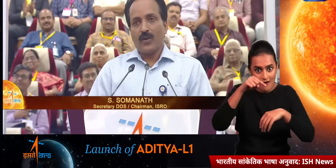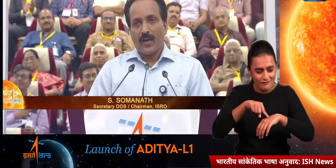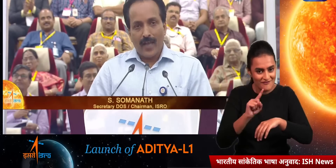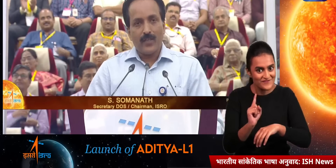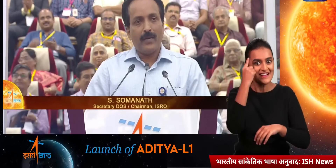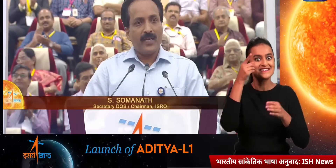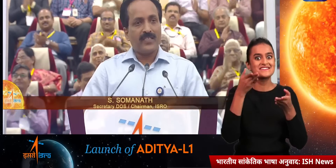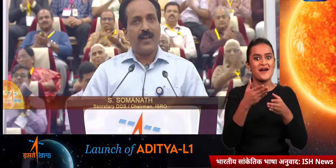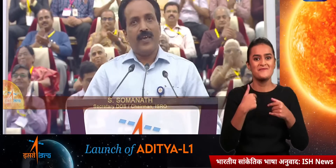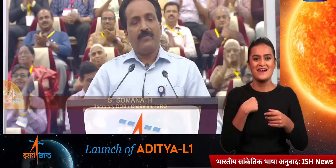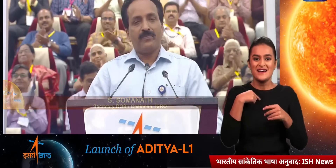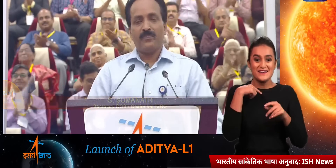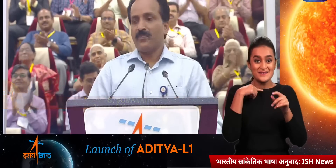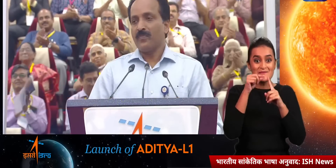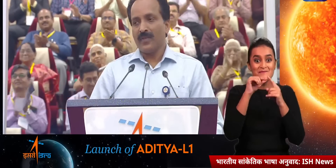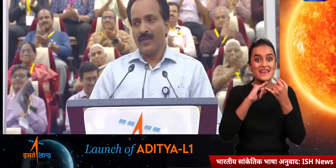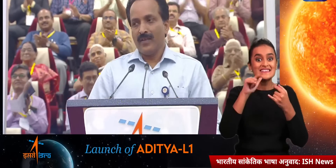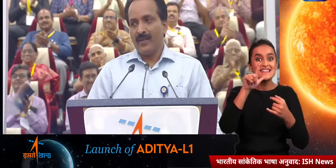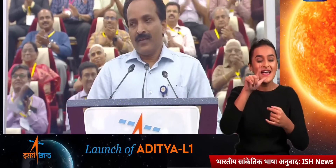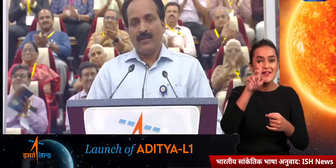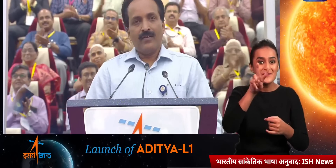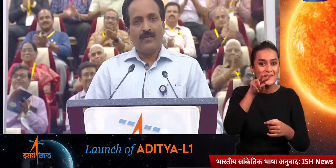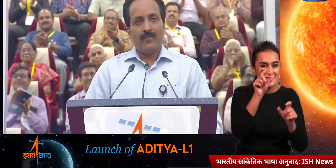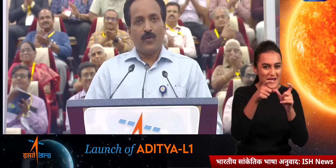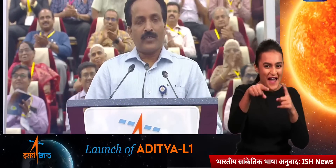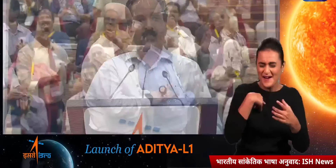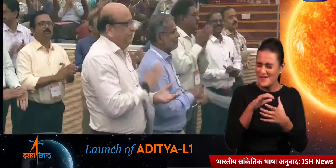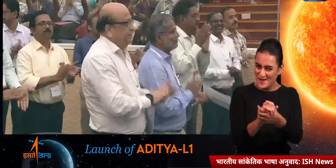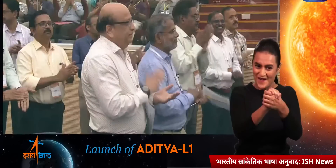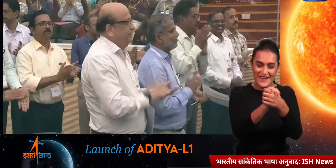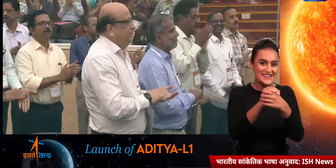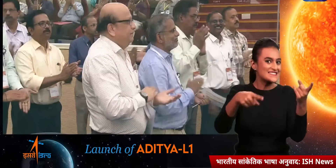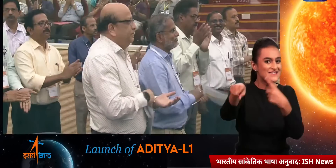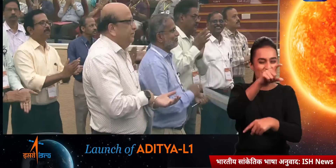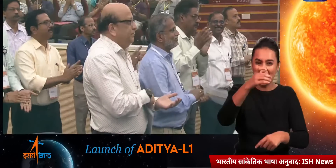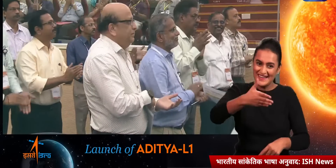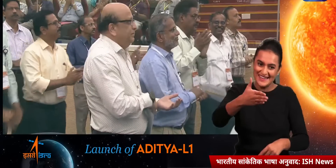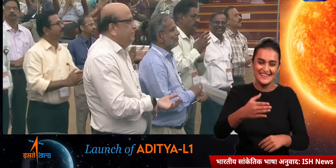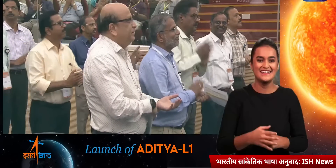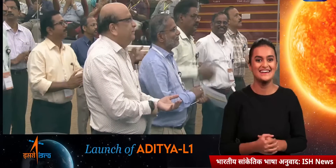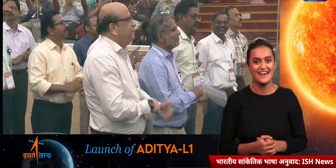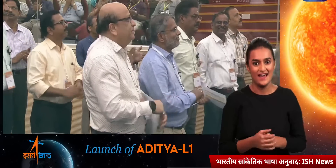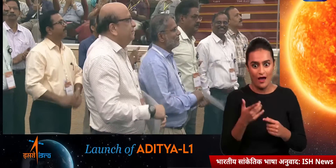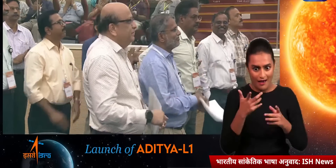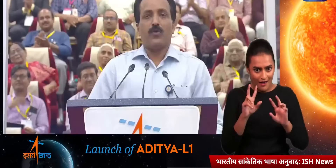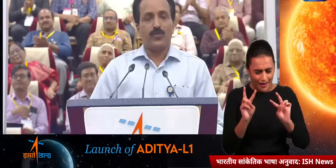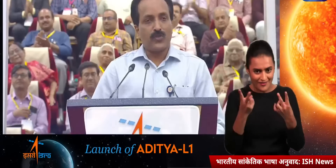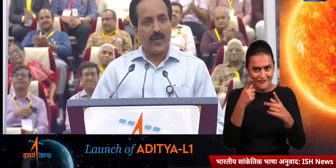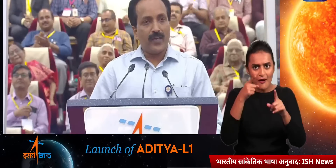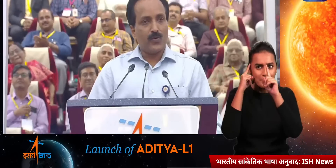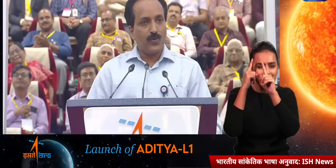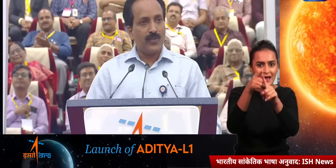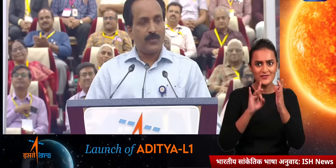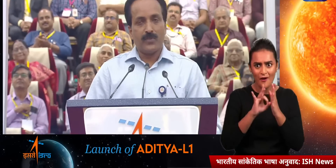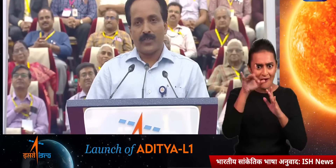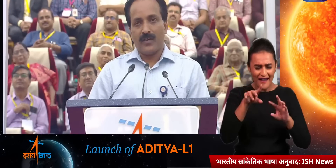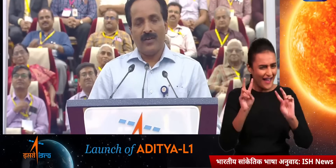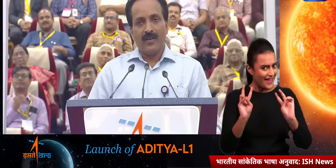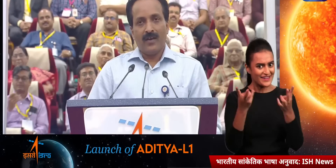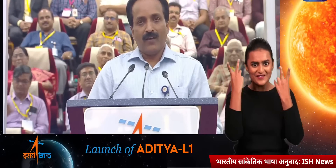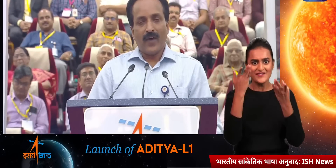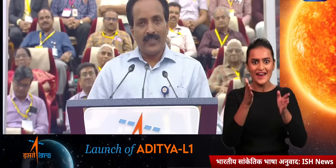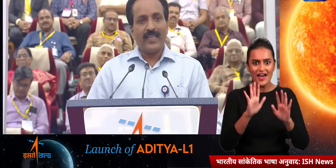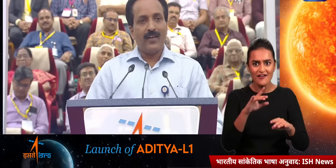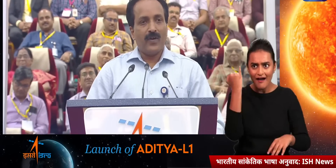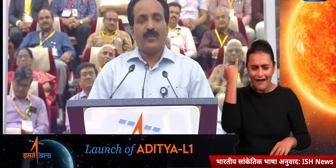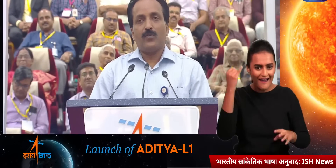I want to congratulate PSLV for such a very different mission approach today to do this mission